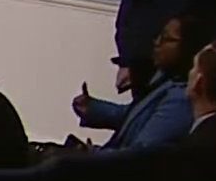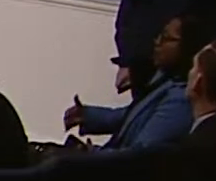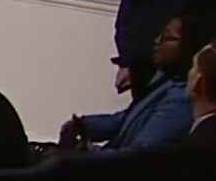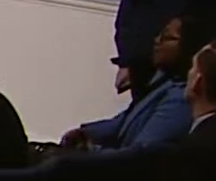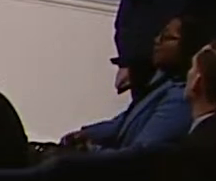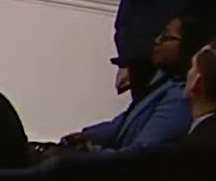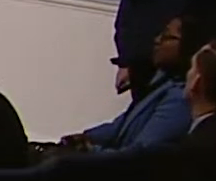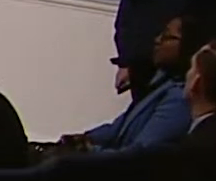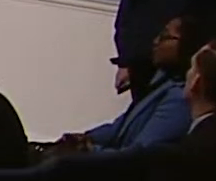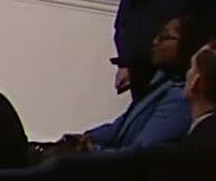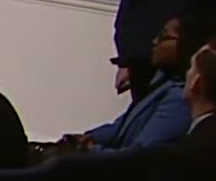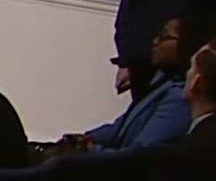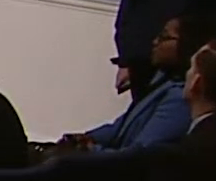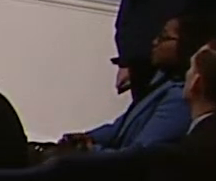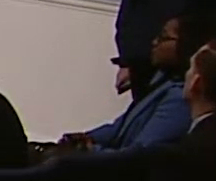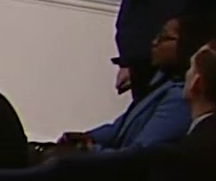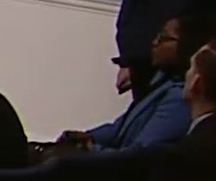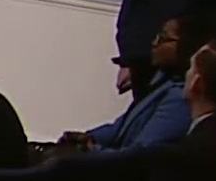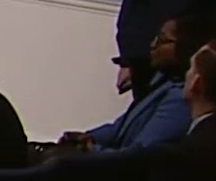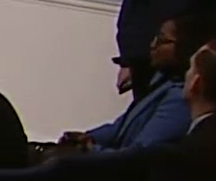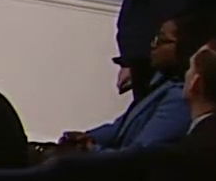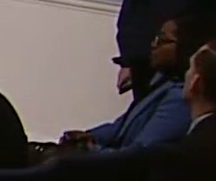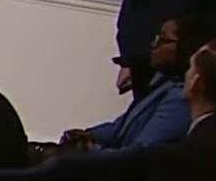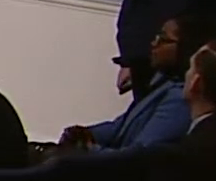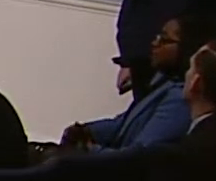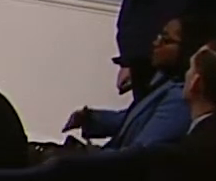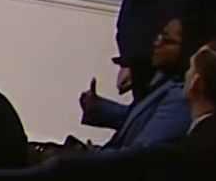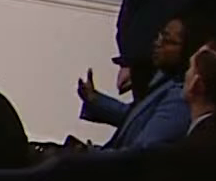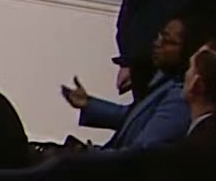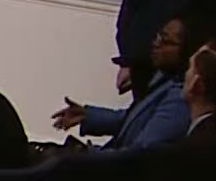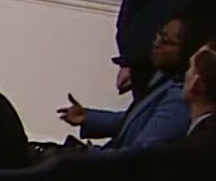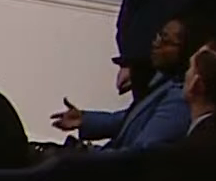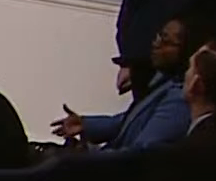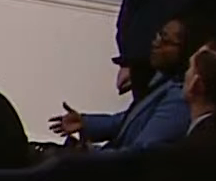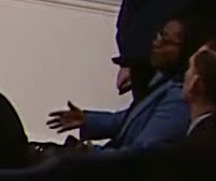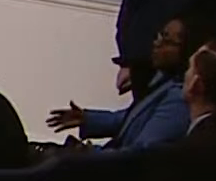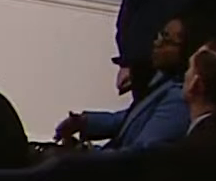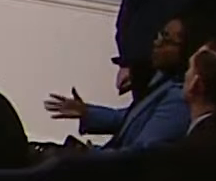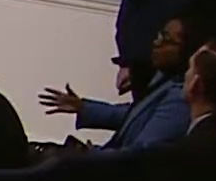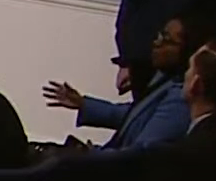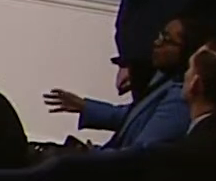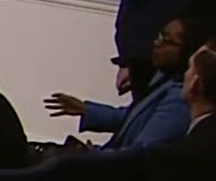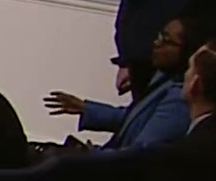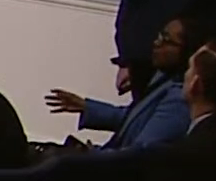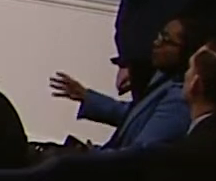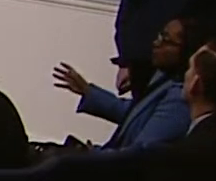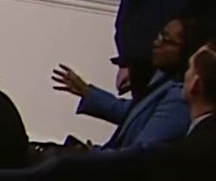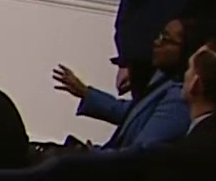Is there any plan to increase the number of officers, because there have been a lot of incidents of